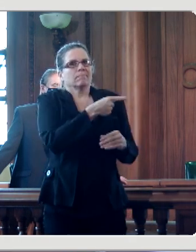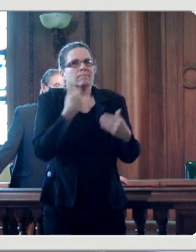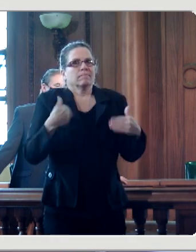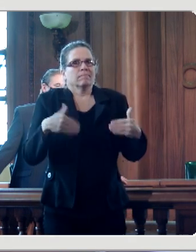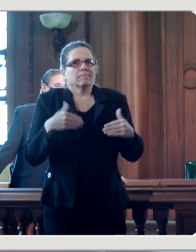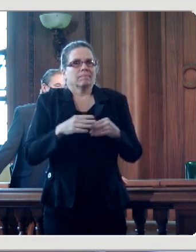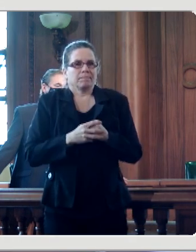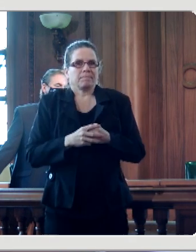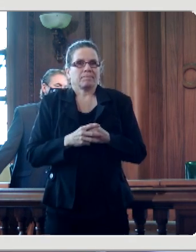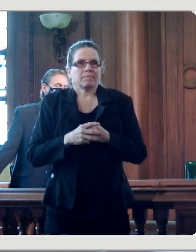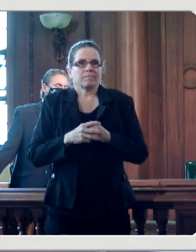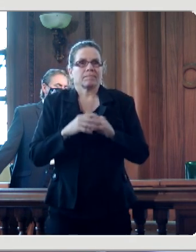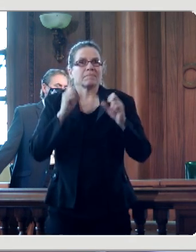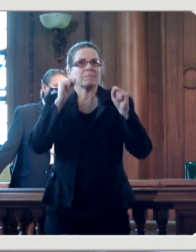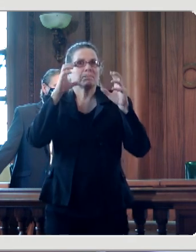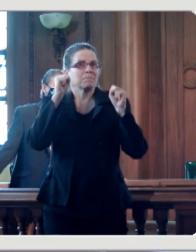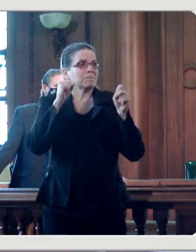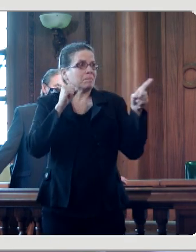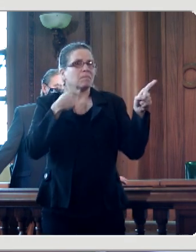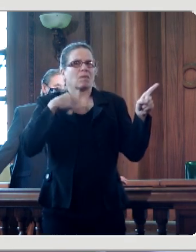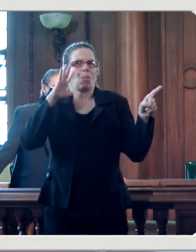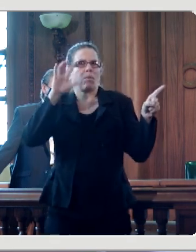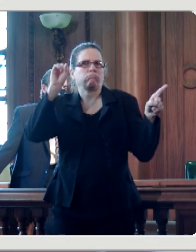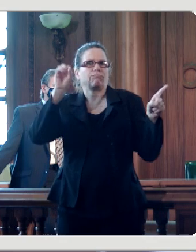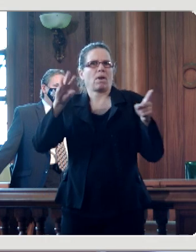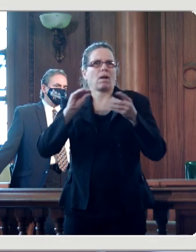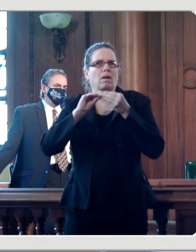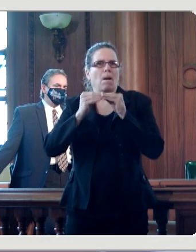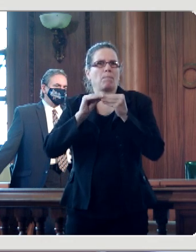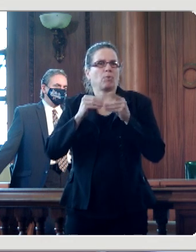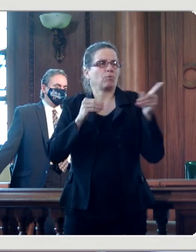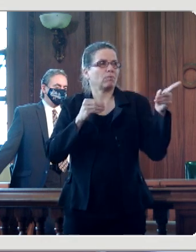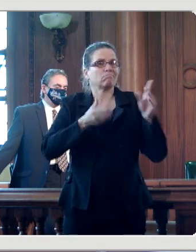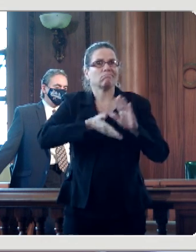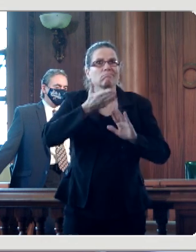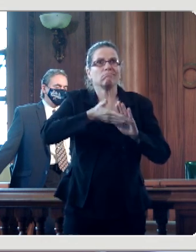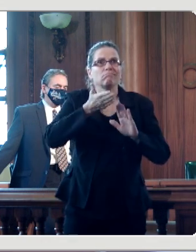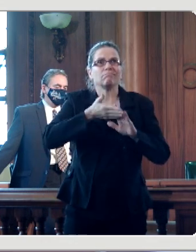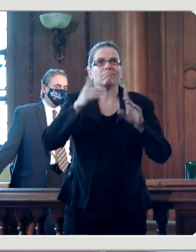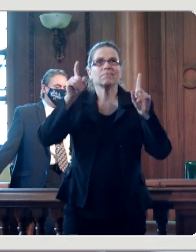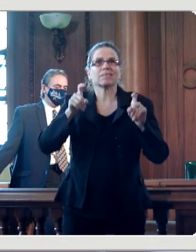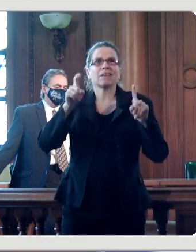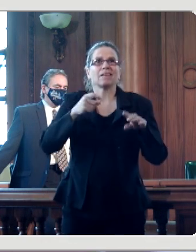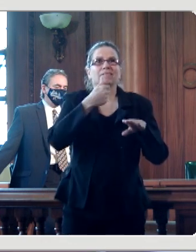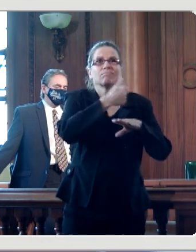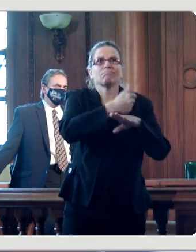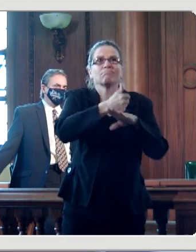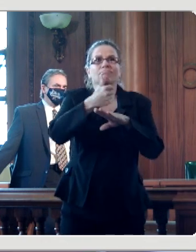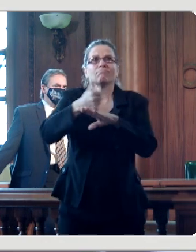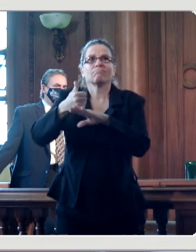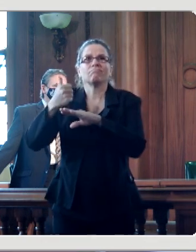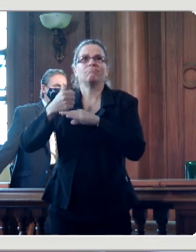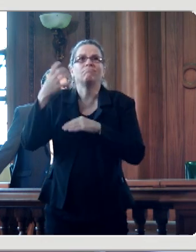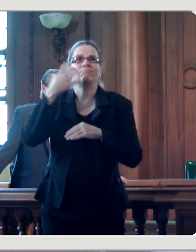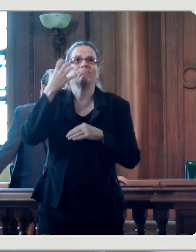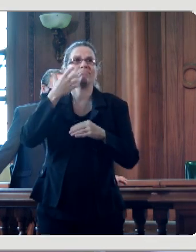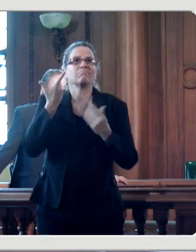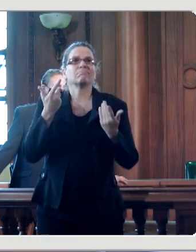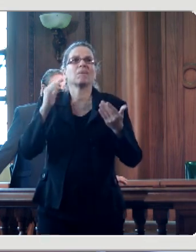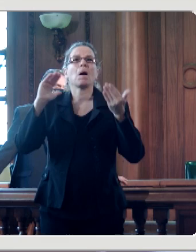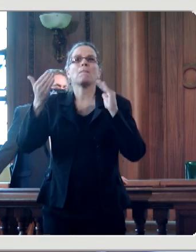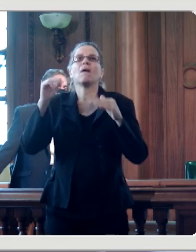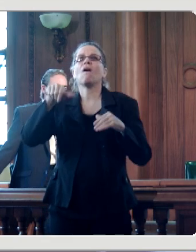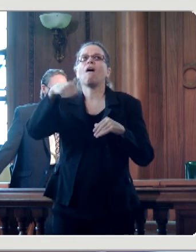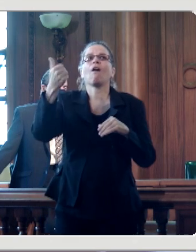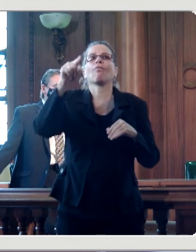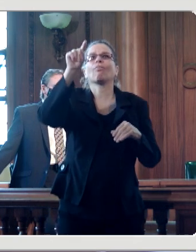the kind of numbers that they have done in comparison to others in the region who are doing